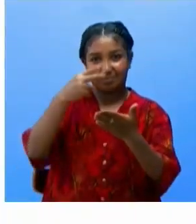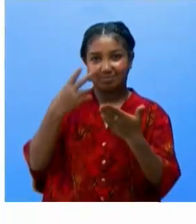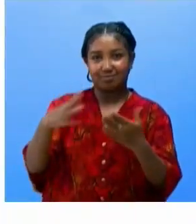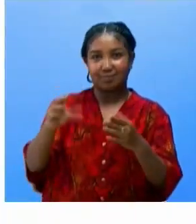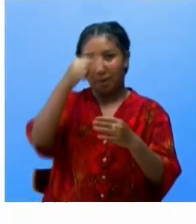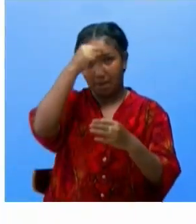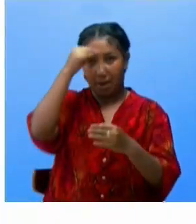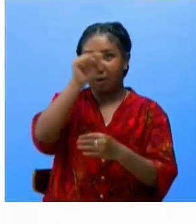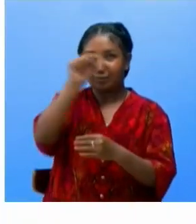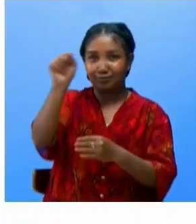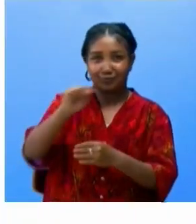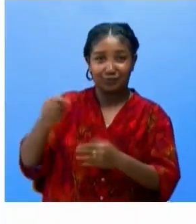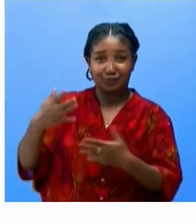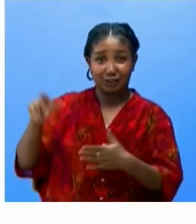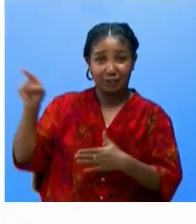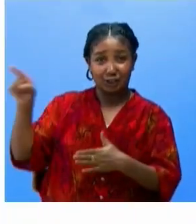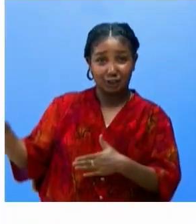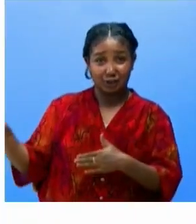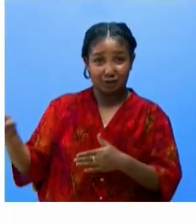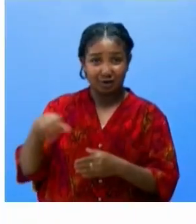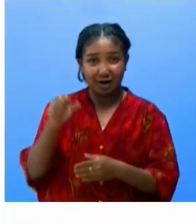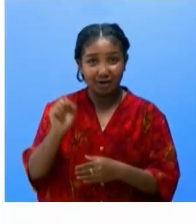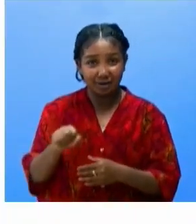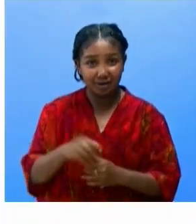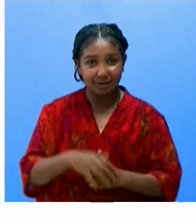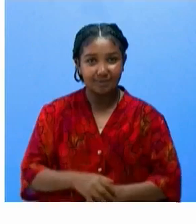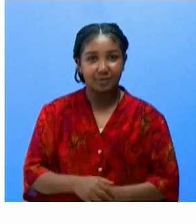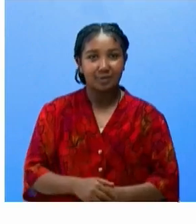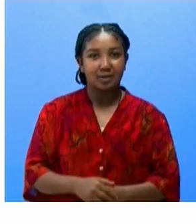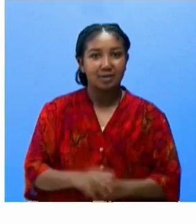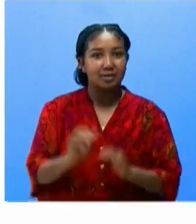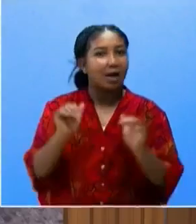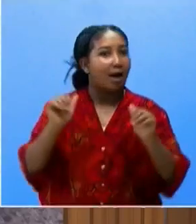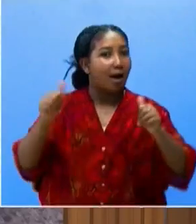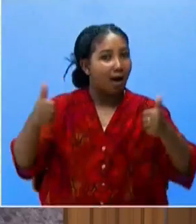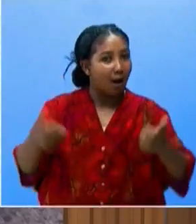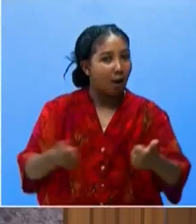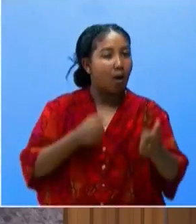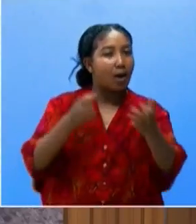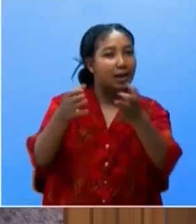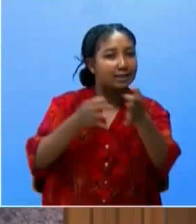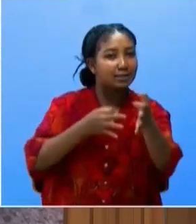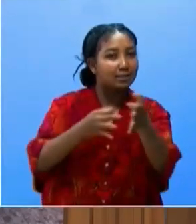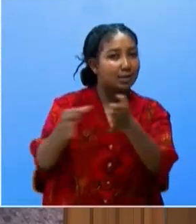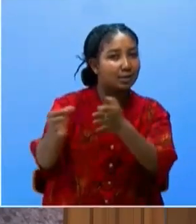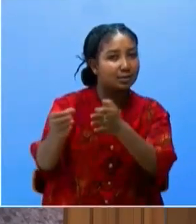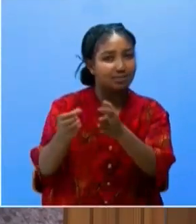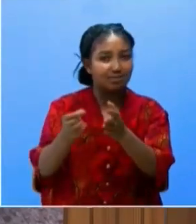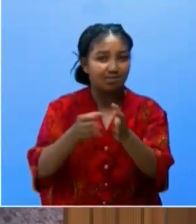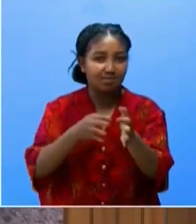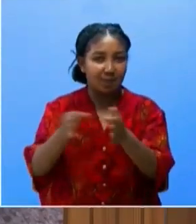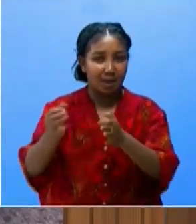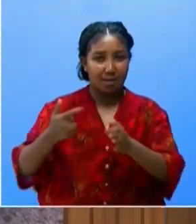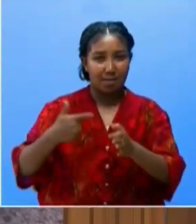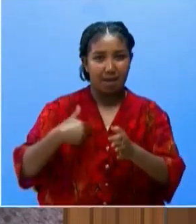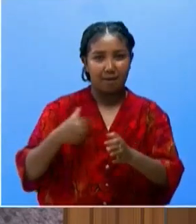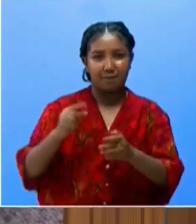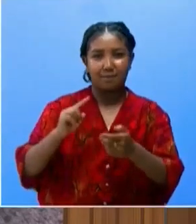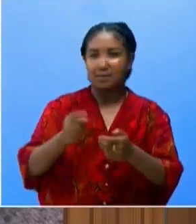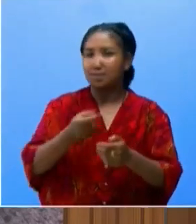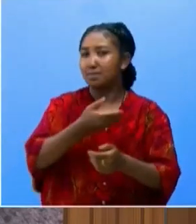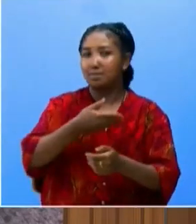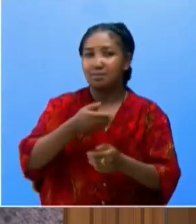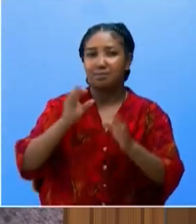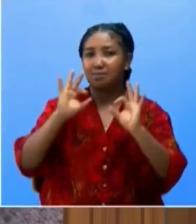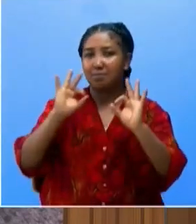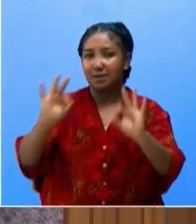on the paragraph, short paragraph, yes? That's how I express or modify my girlfriend, my best